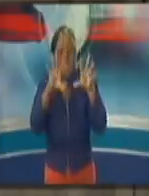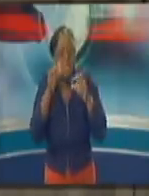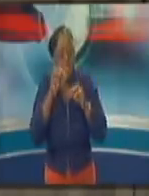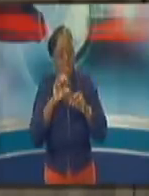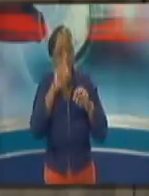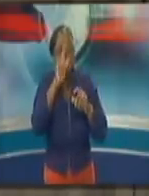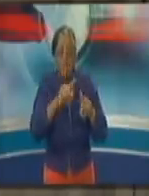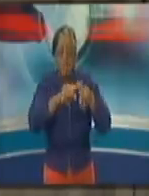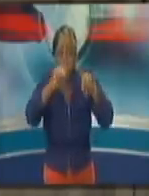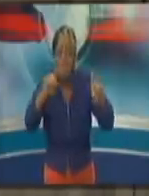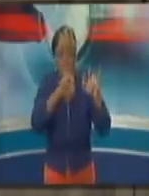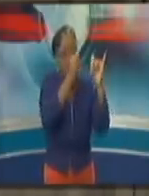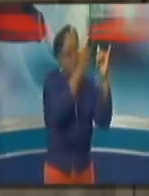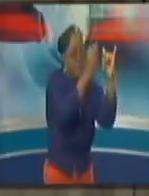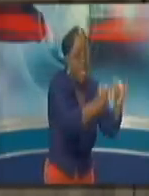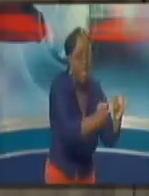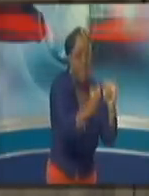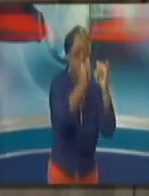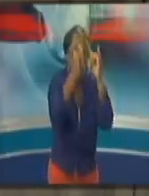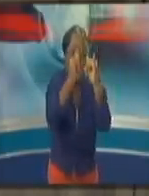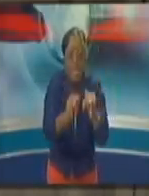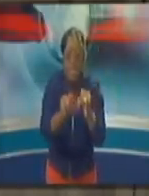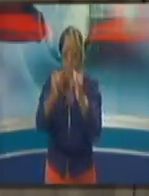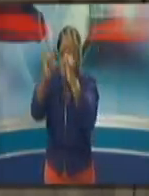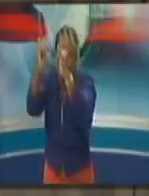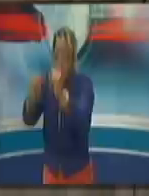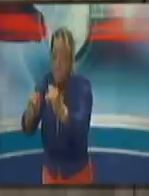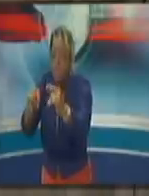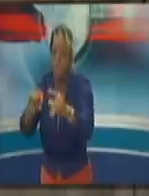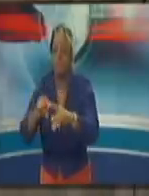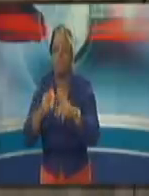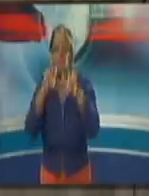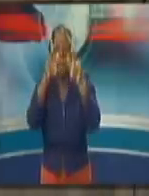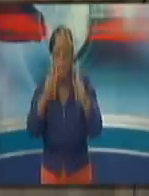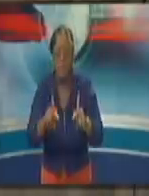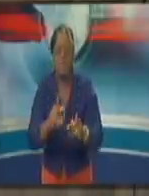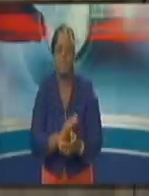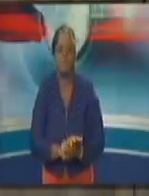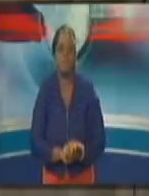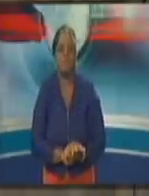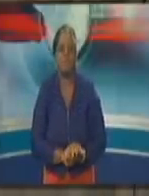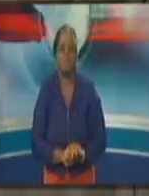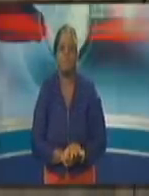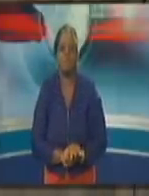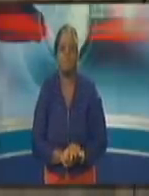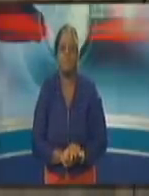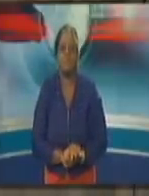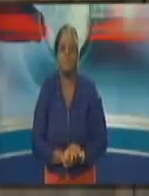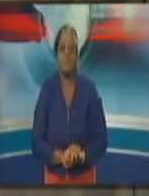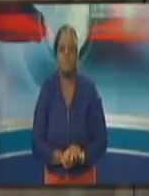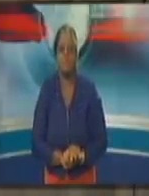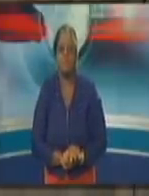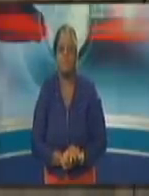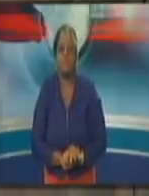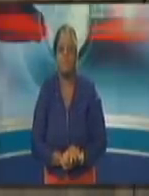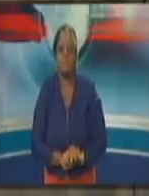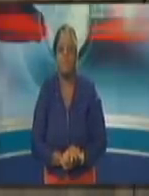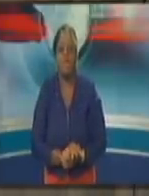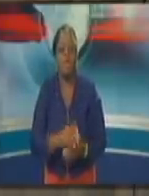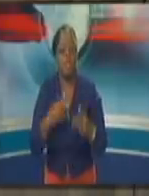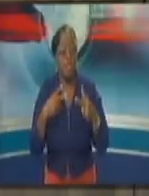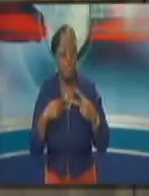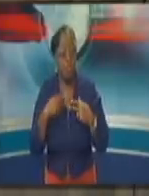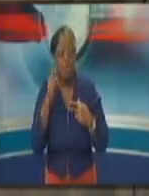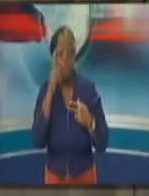exposures. But exposure in this instance begins much more early, and as I said, false negative